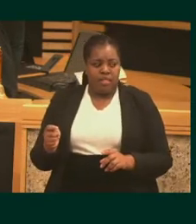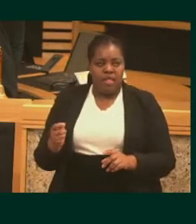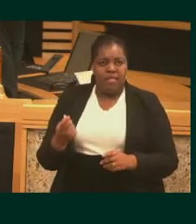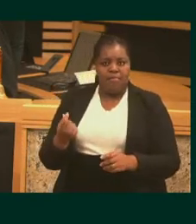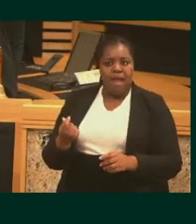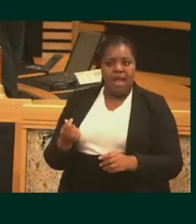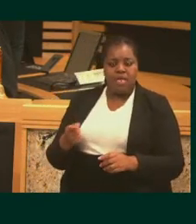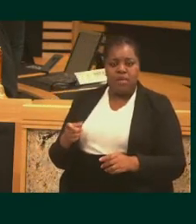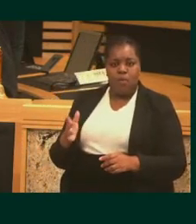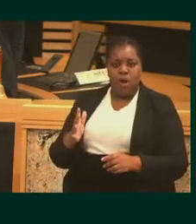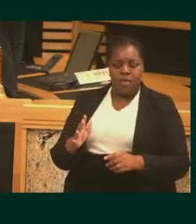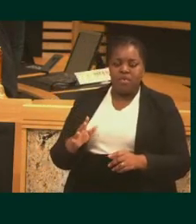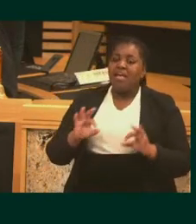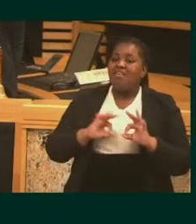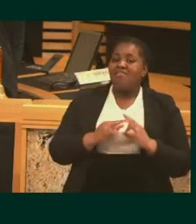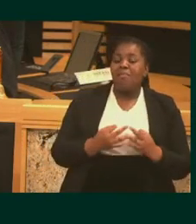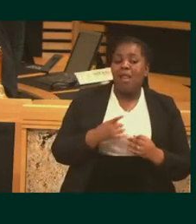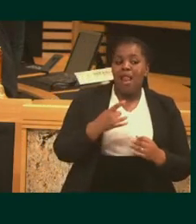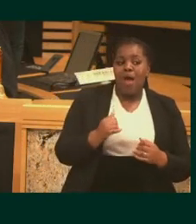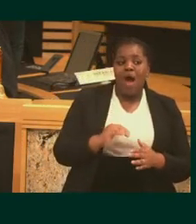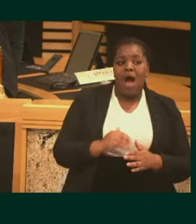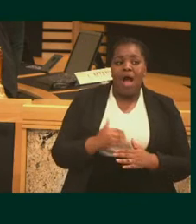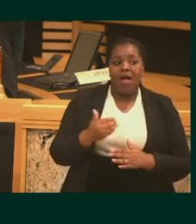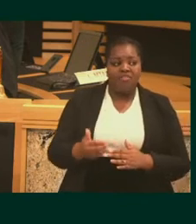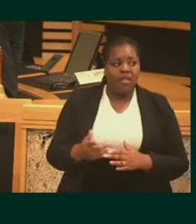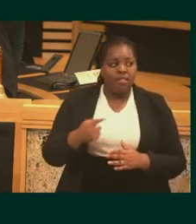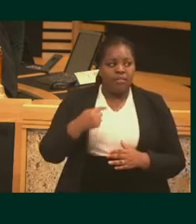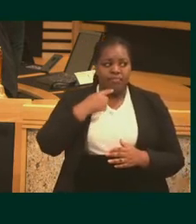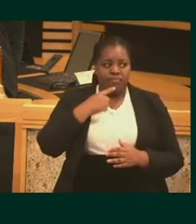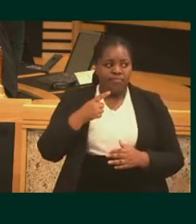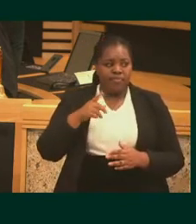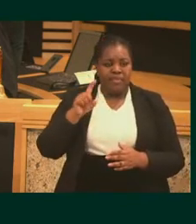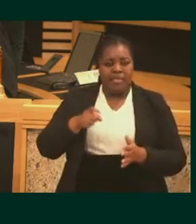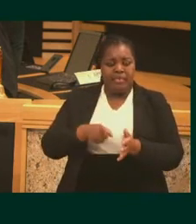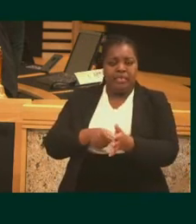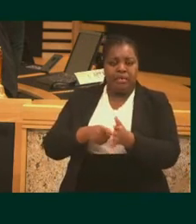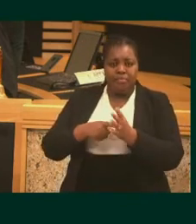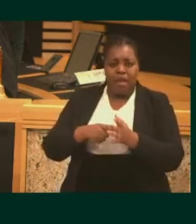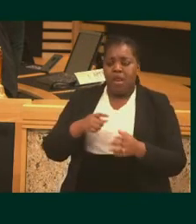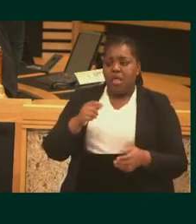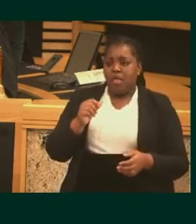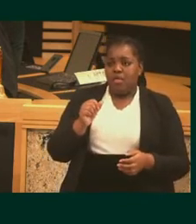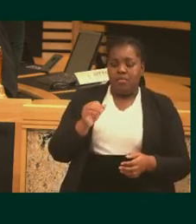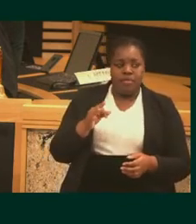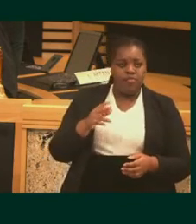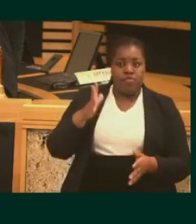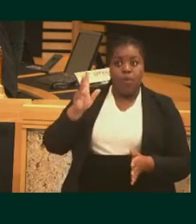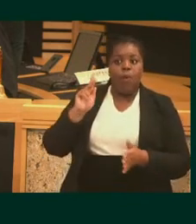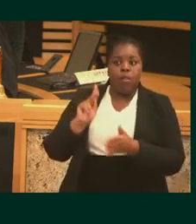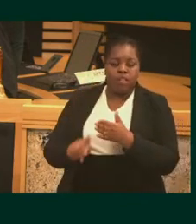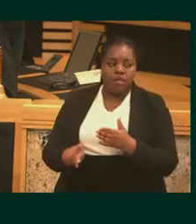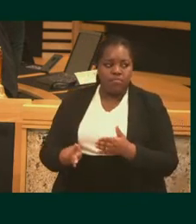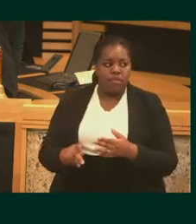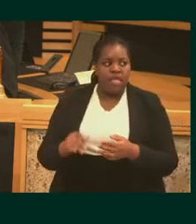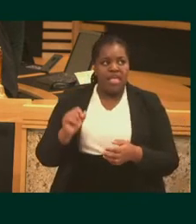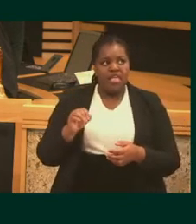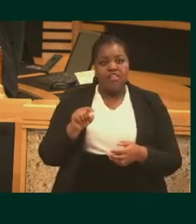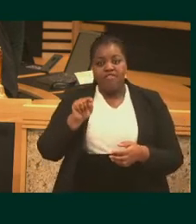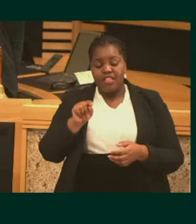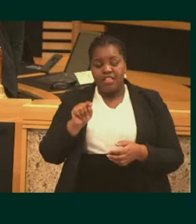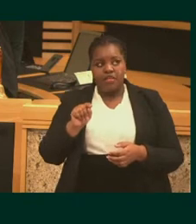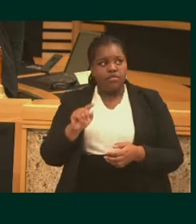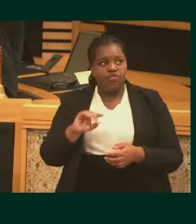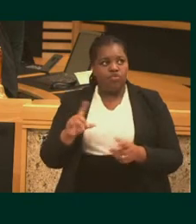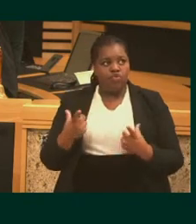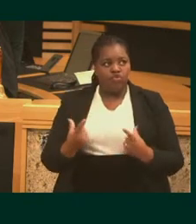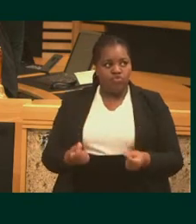fees families are thereafter subjected to Ransom demands with the threat of Mings and killings should these demands not